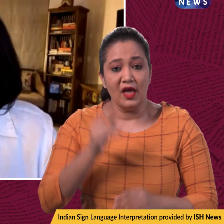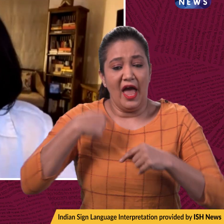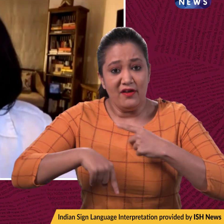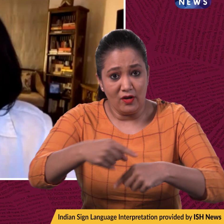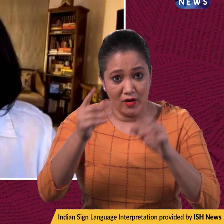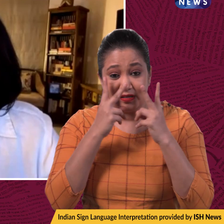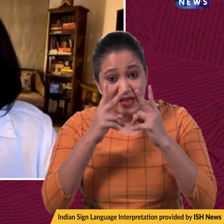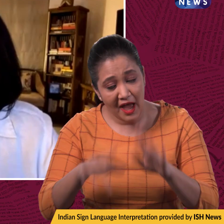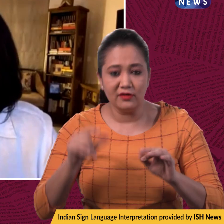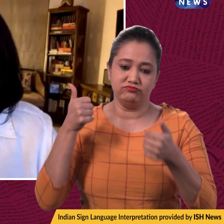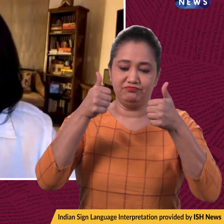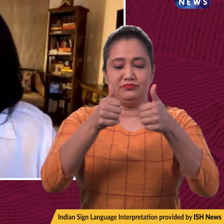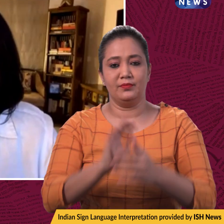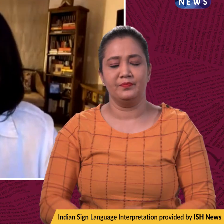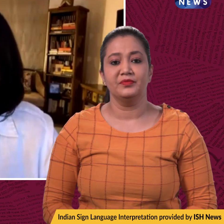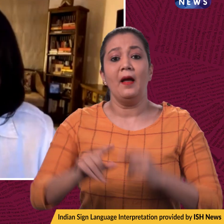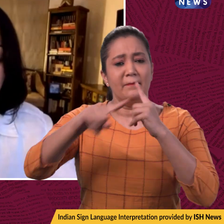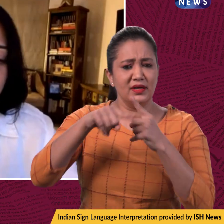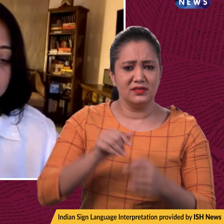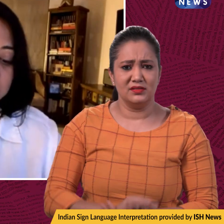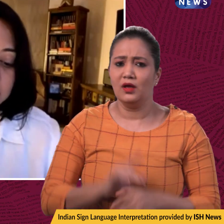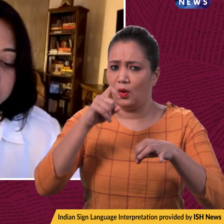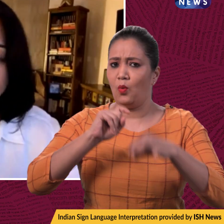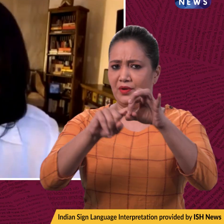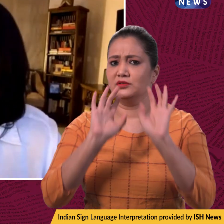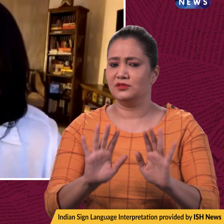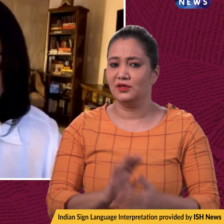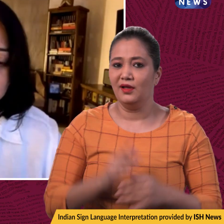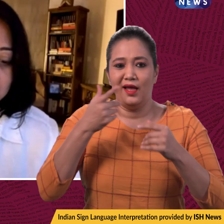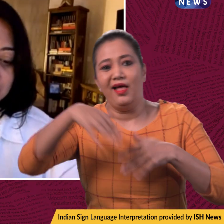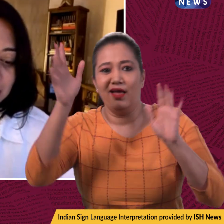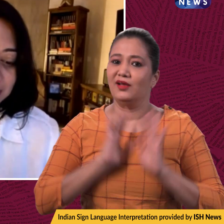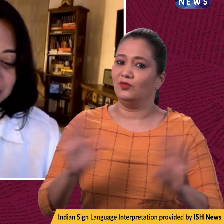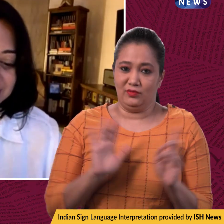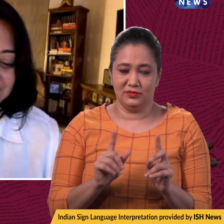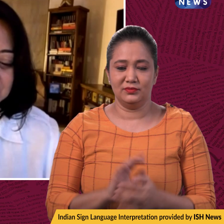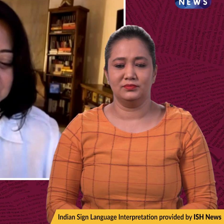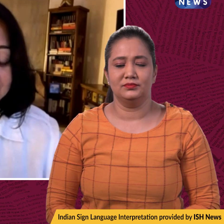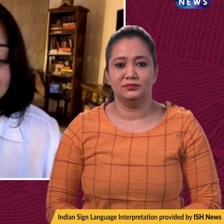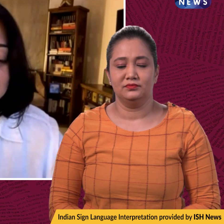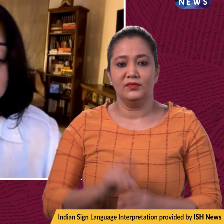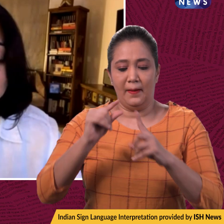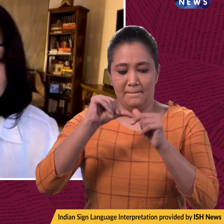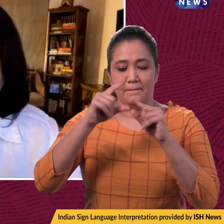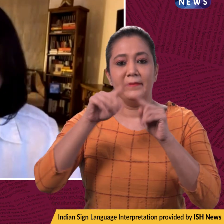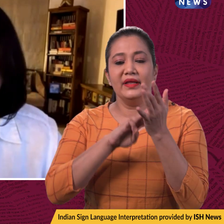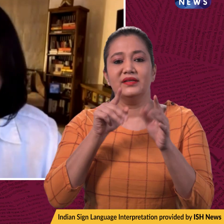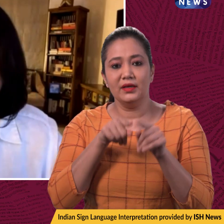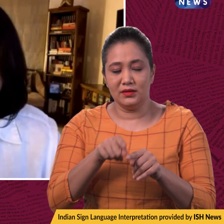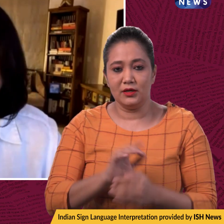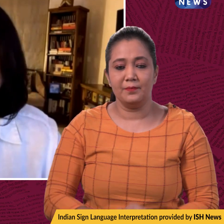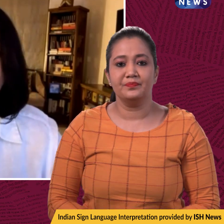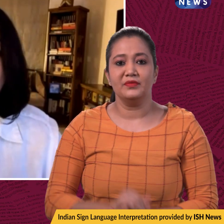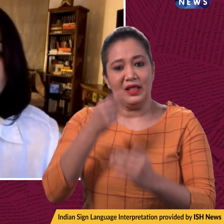you watch it on a regular basis. Also, here is your quiz, because I'm not letting you off the hook today. Paytm